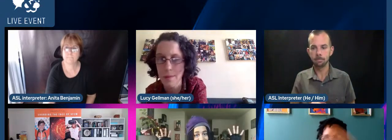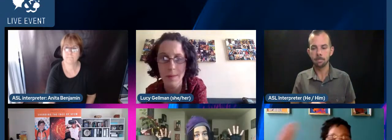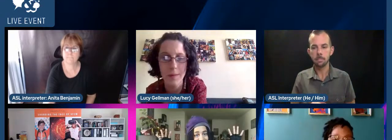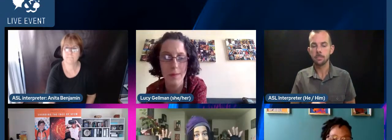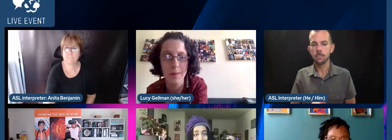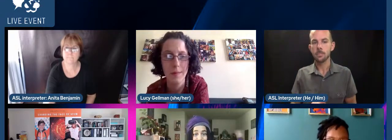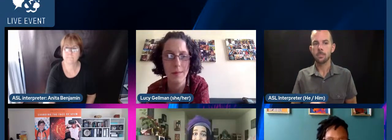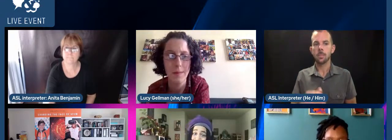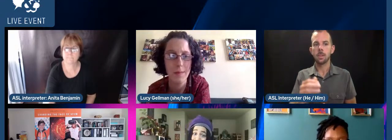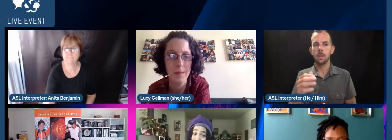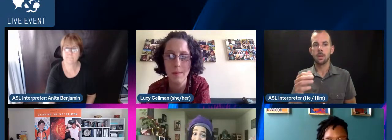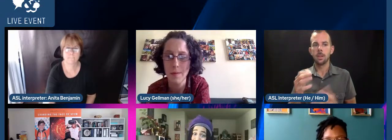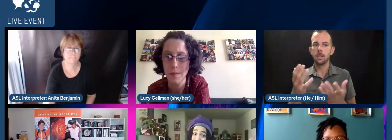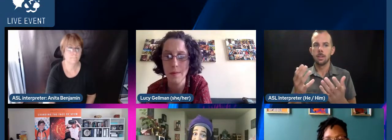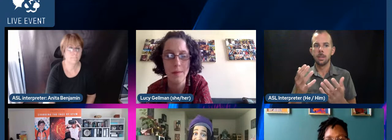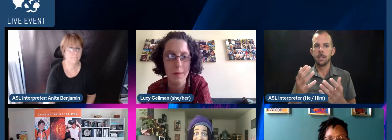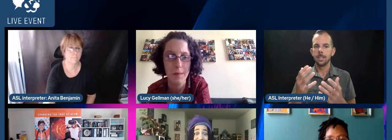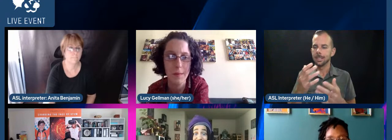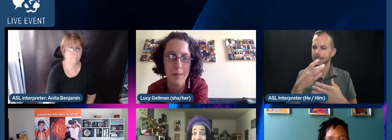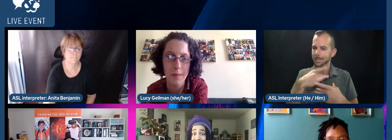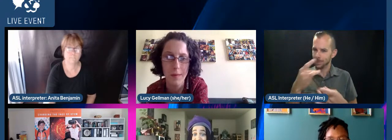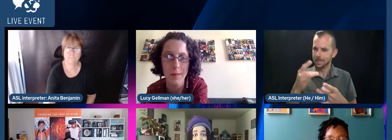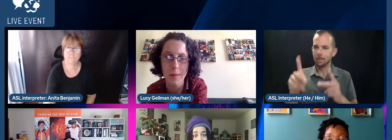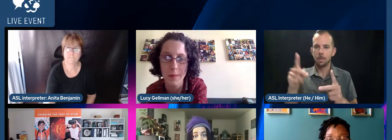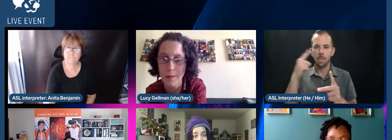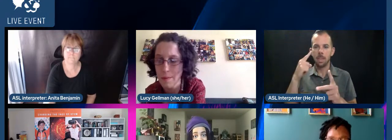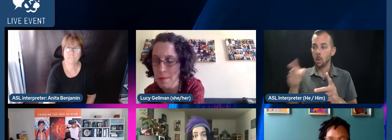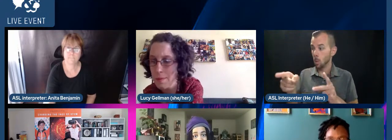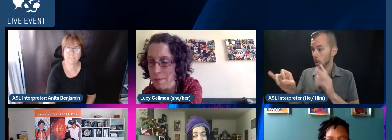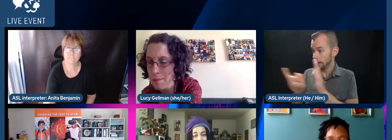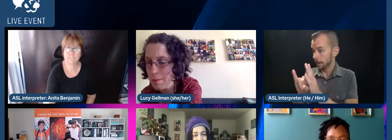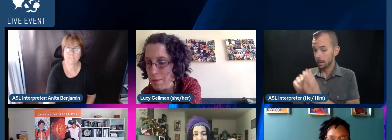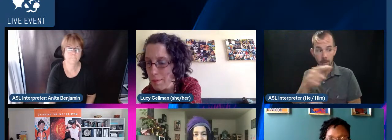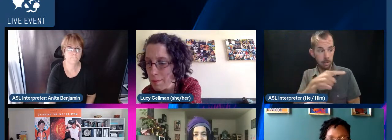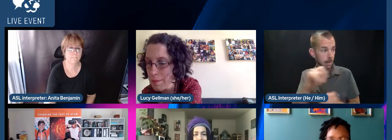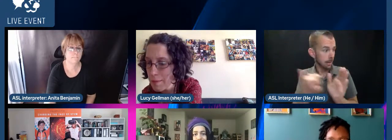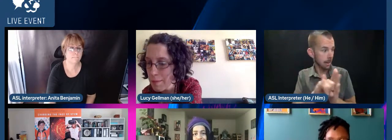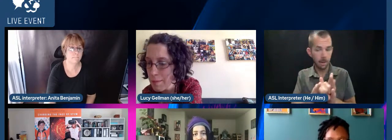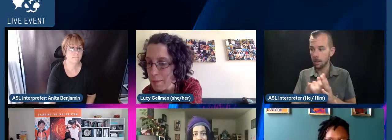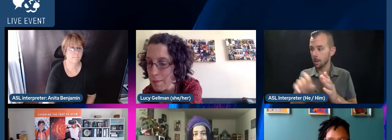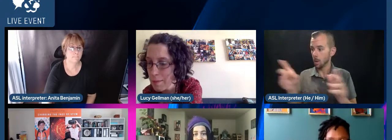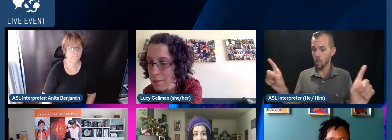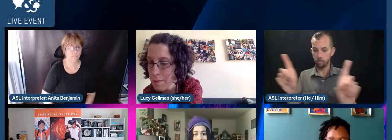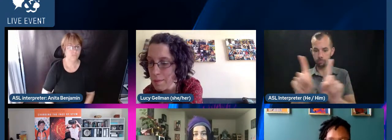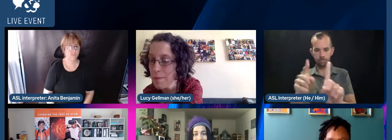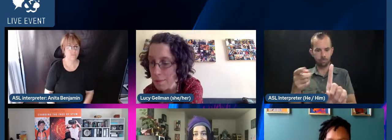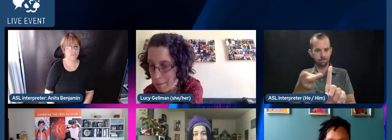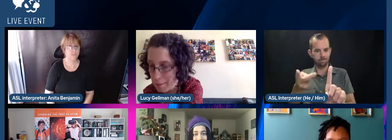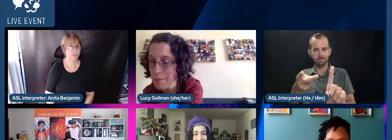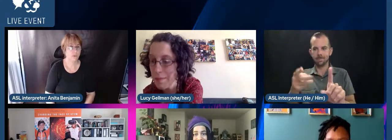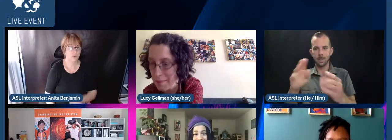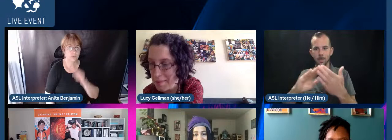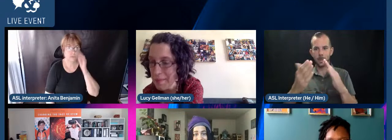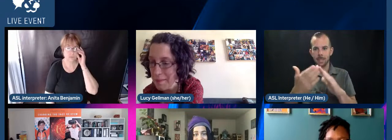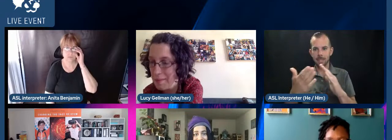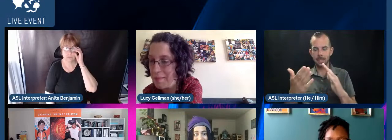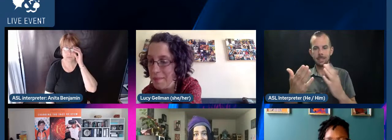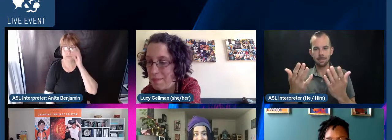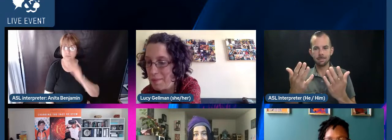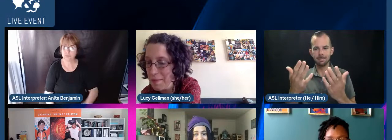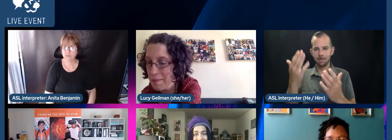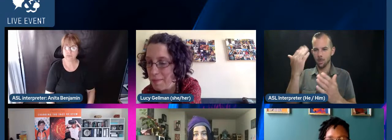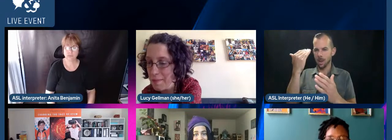like a identity category is automatically a community, because words like community have been left undefined for so long. You know,